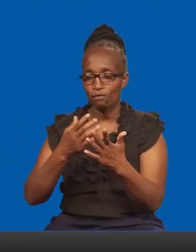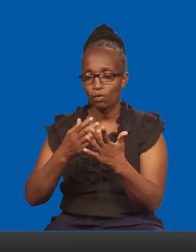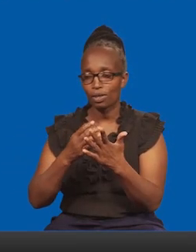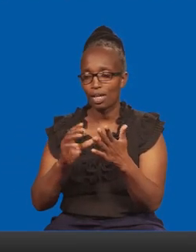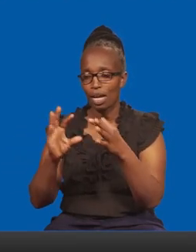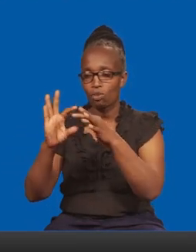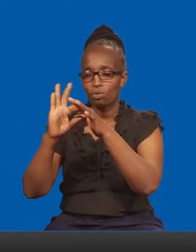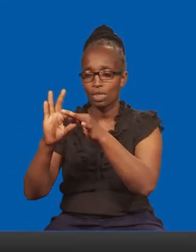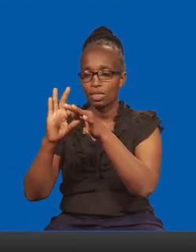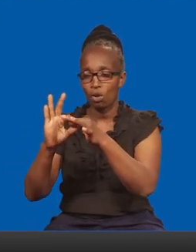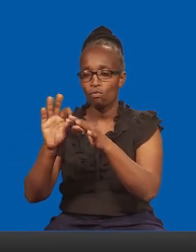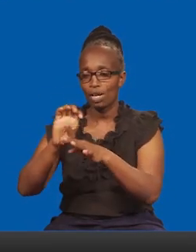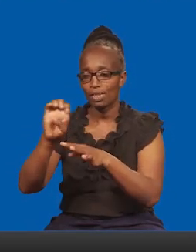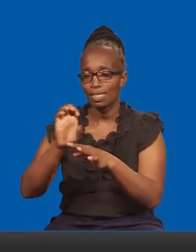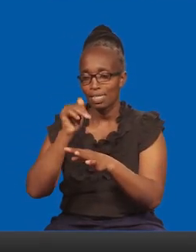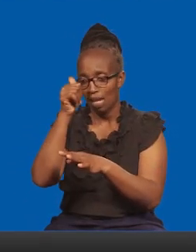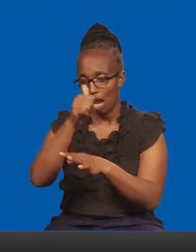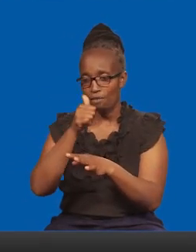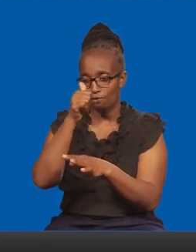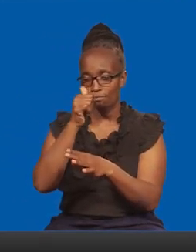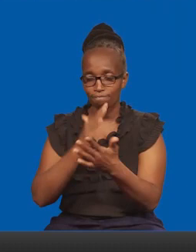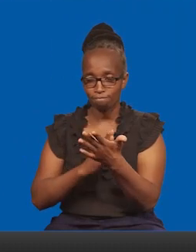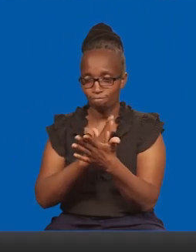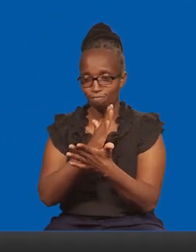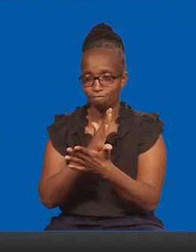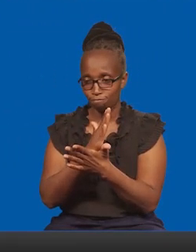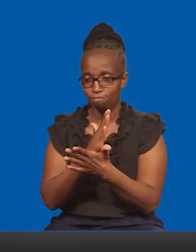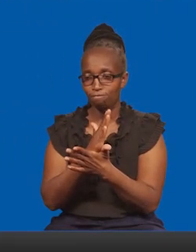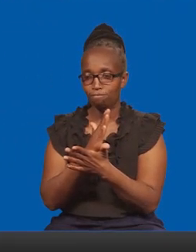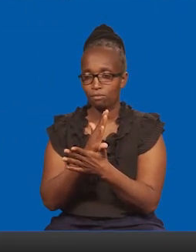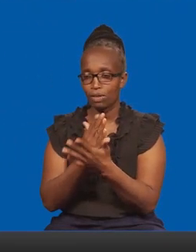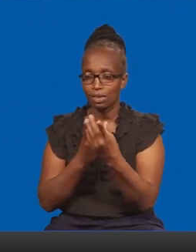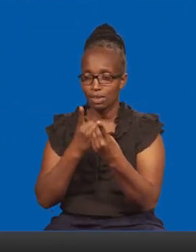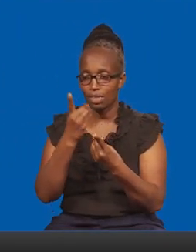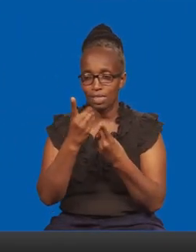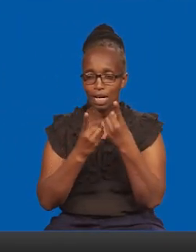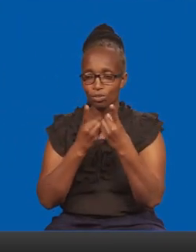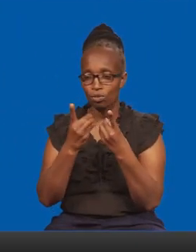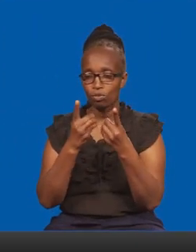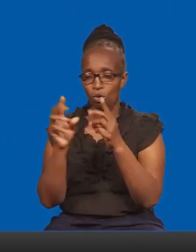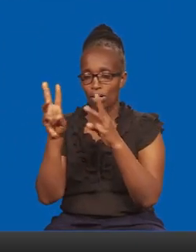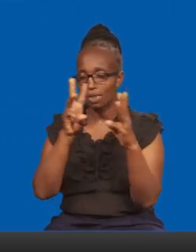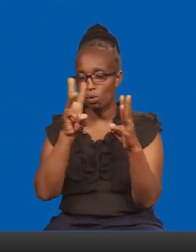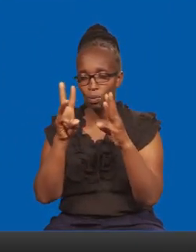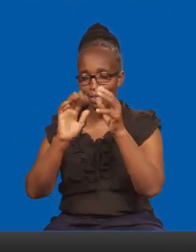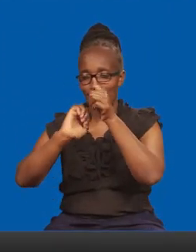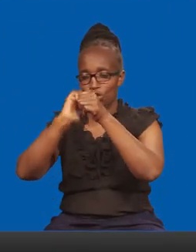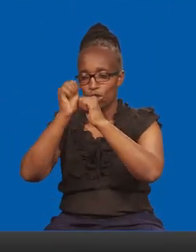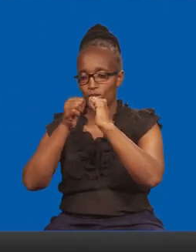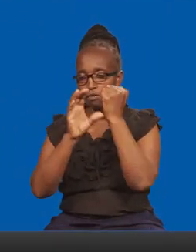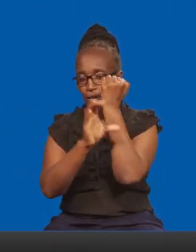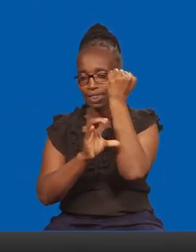la kujumuishwa kwa mataifa ya Afrika katika harakati za kukabiliana na makali ya tabia nchi